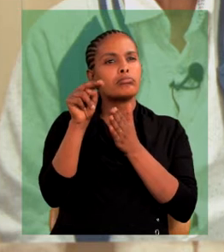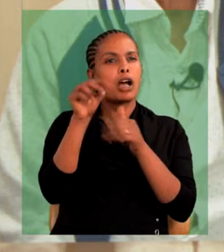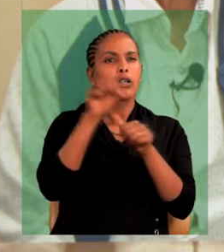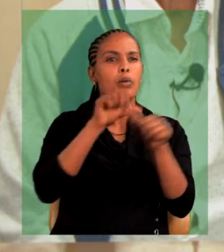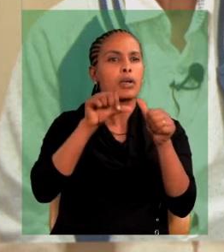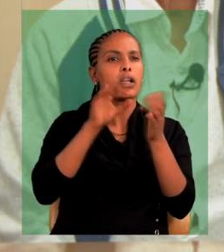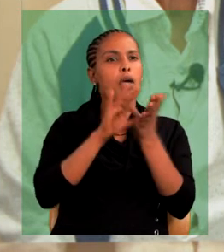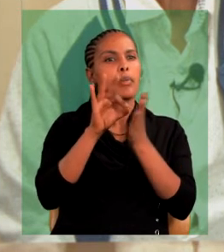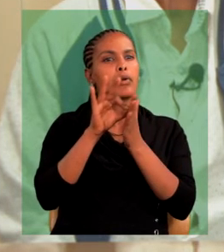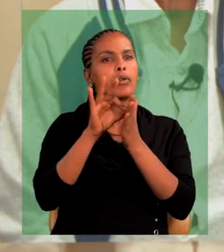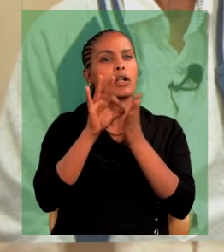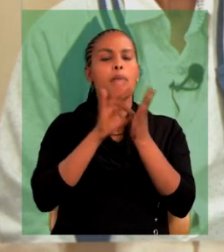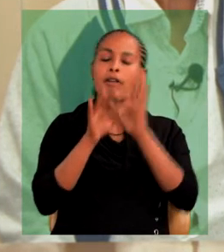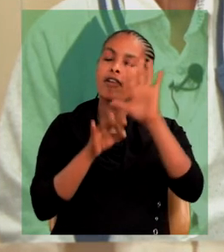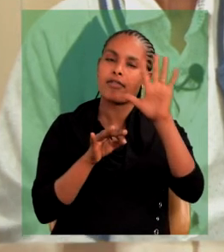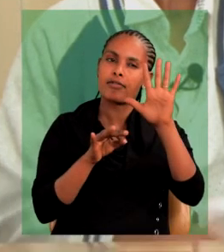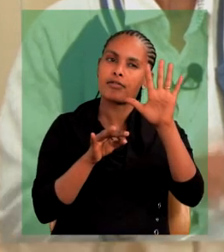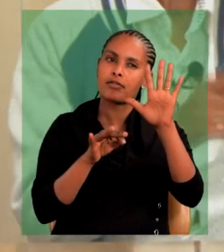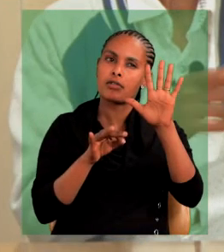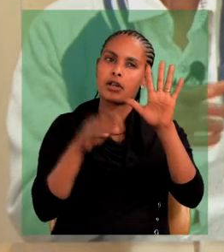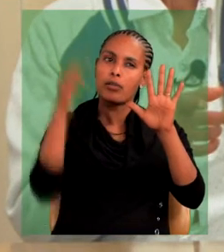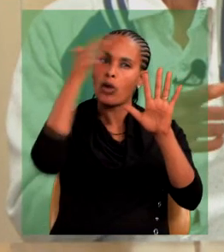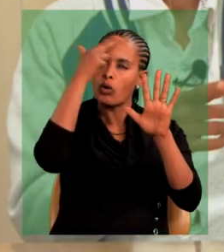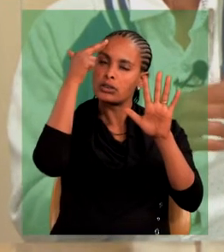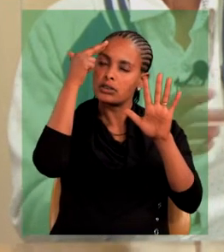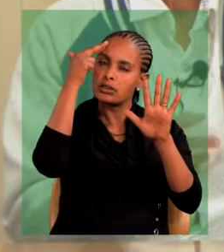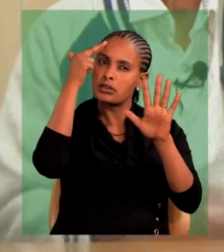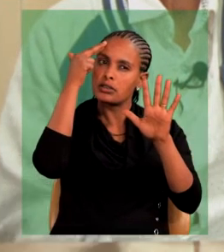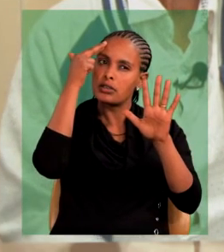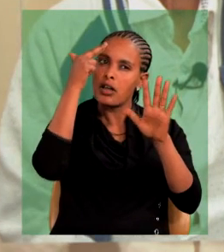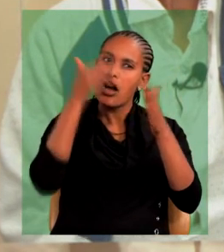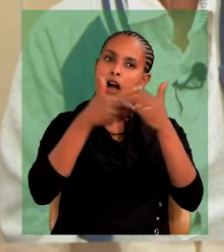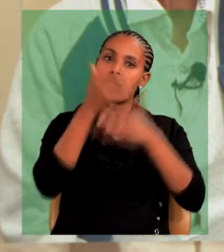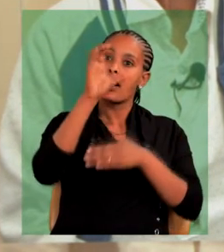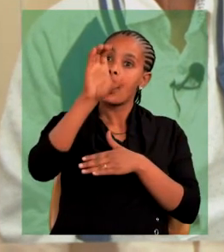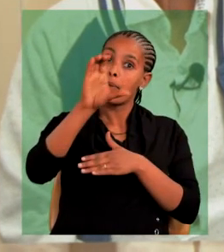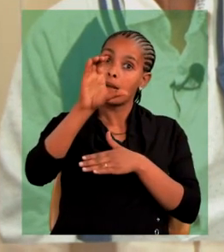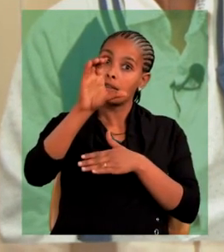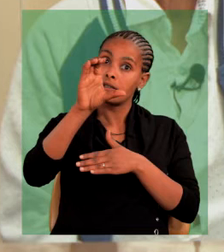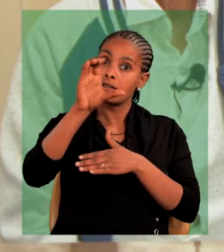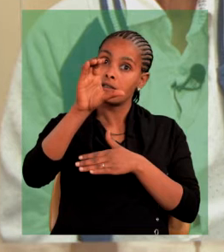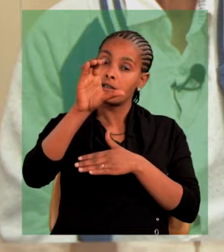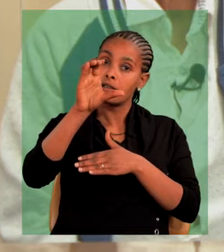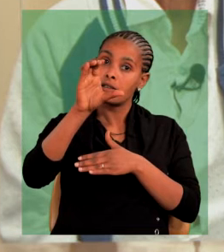Atomic number, it's number 5. Because it's after carbon.